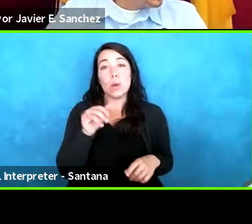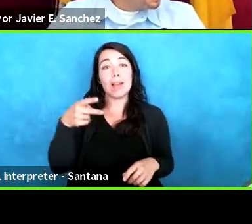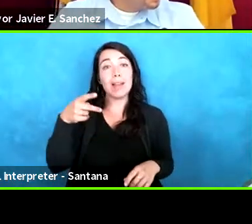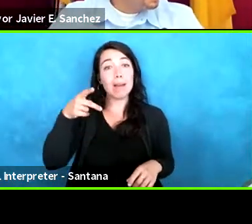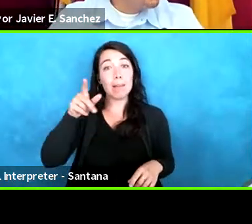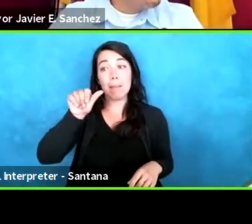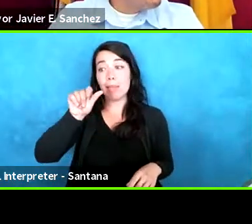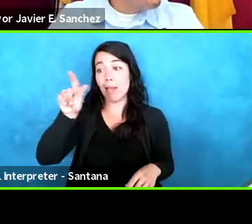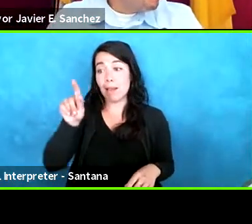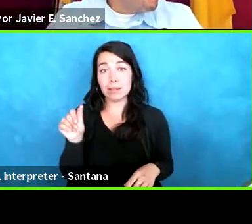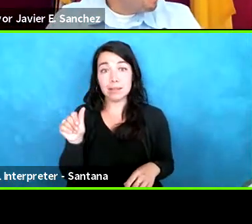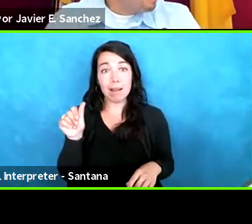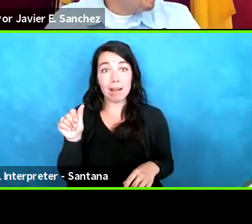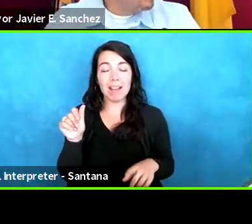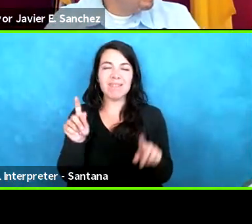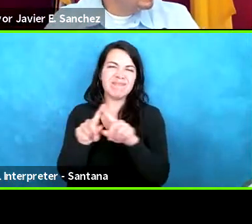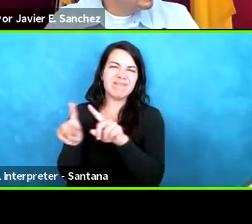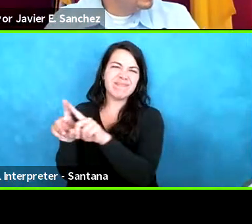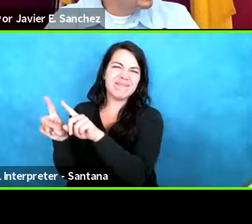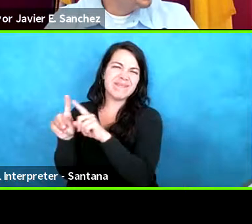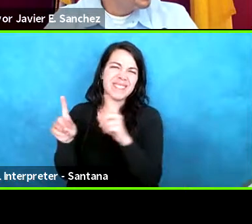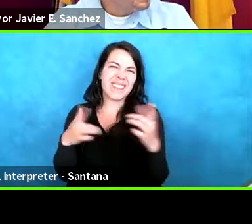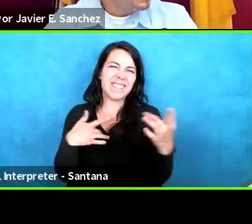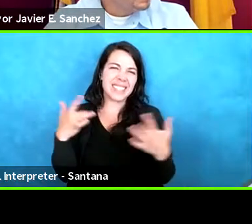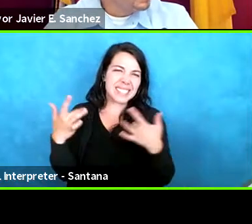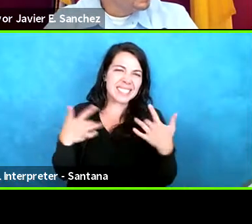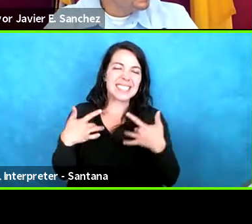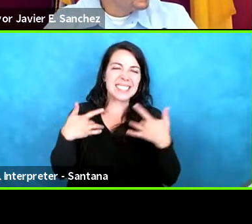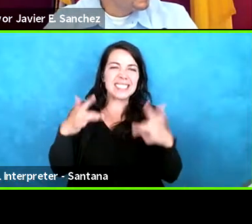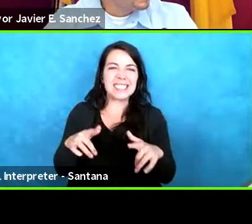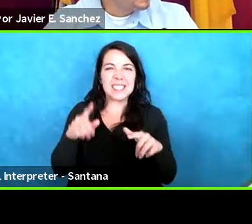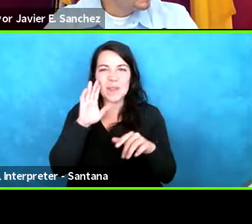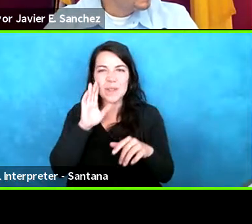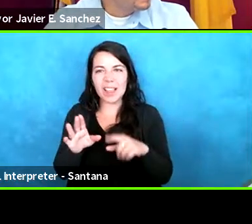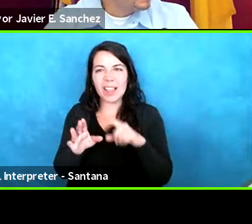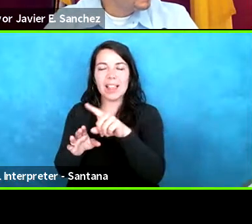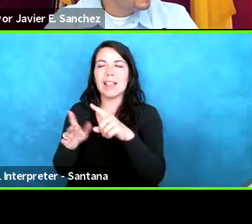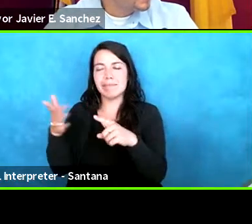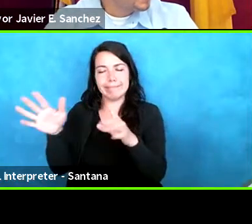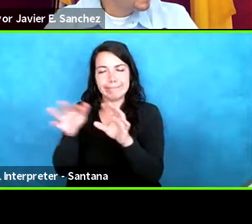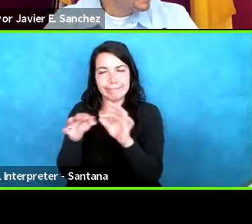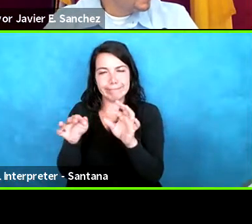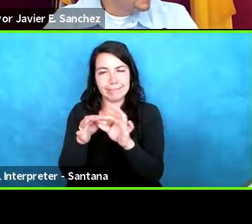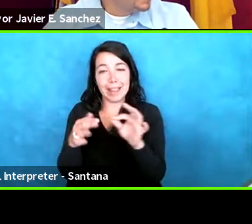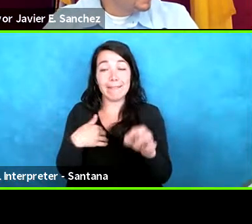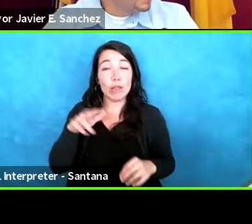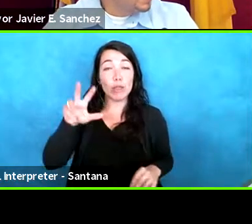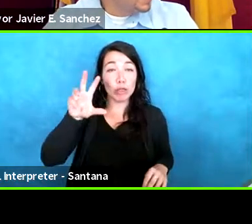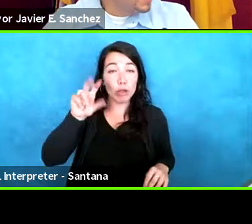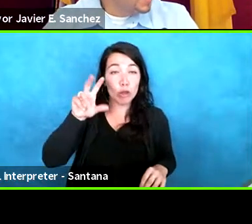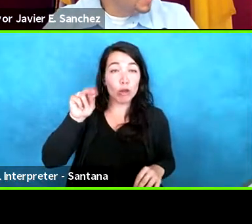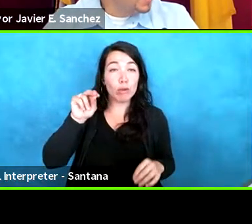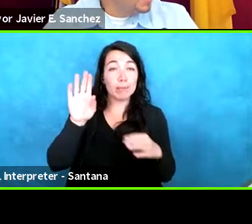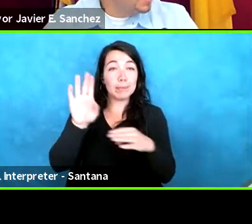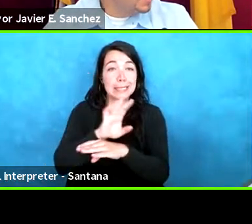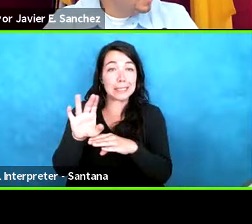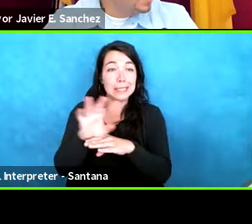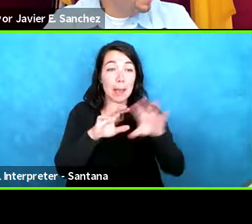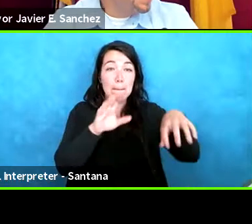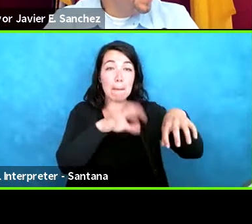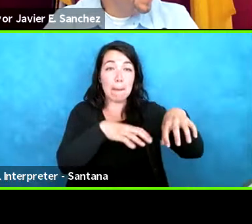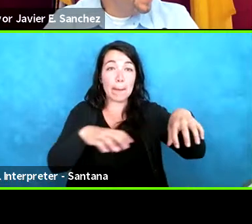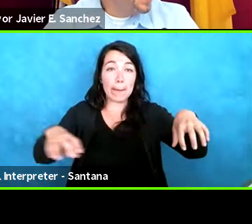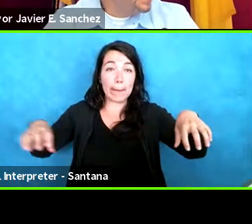got over, as Councilor Manny Martinez said, over 30 vendors that will be situated at the plaza, from arts